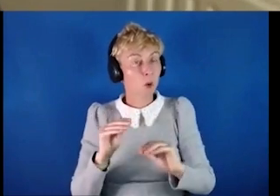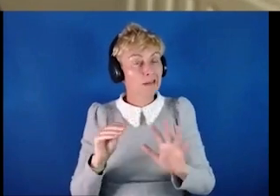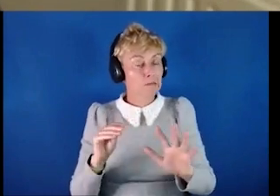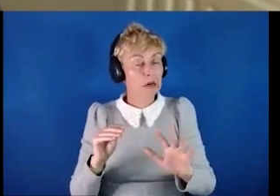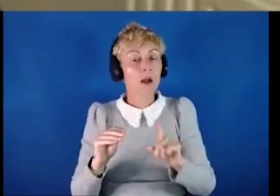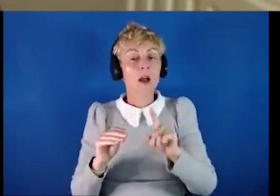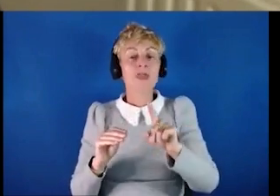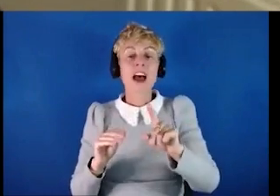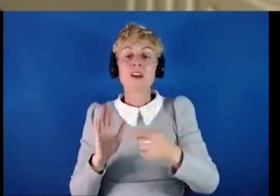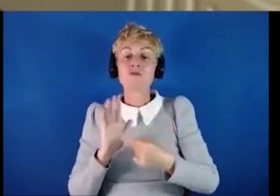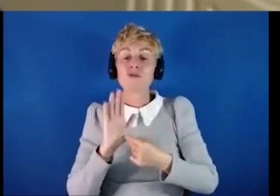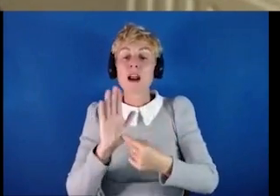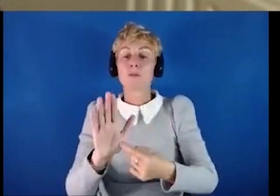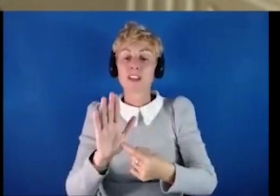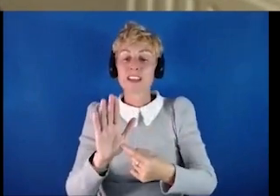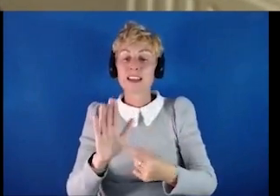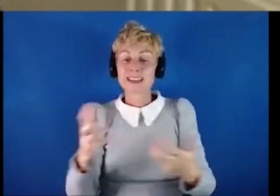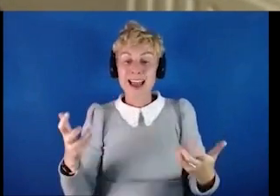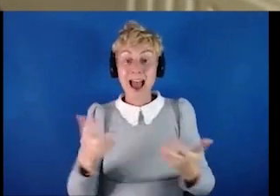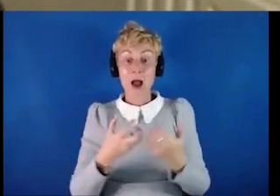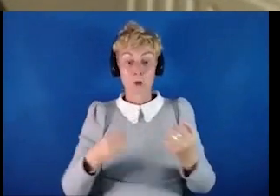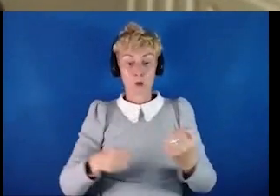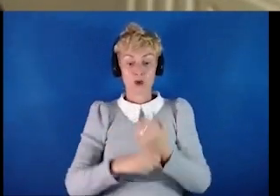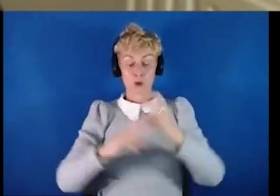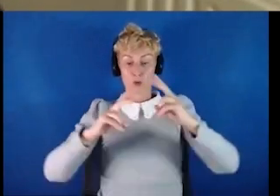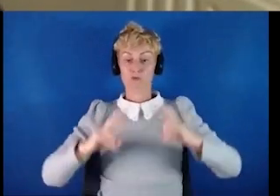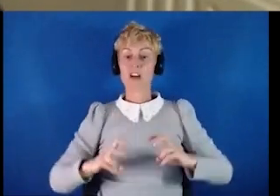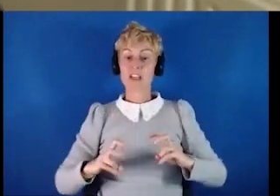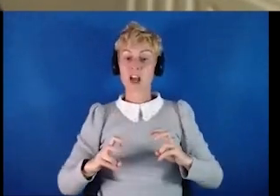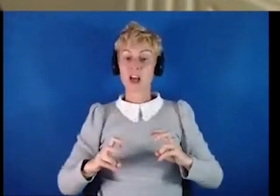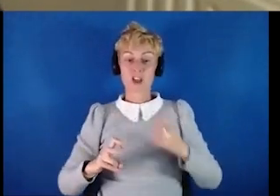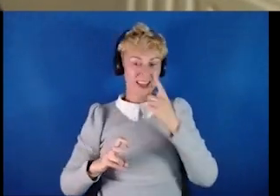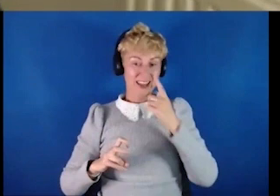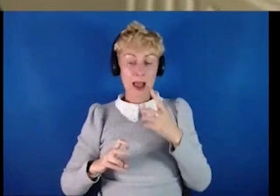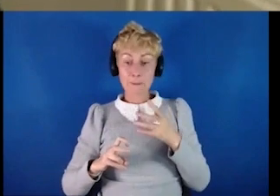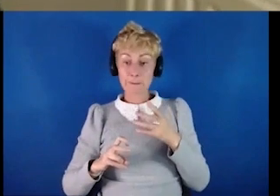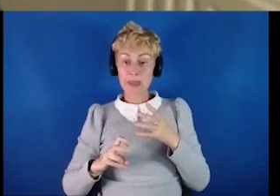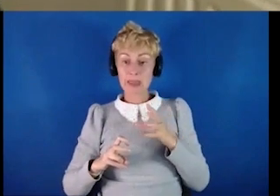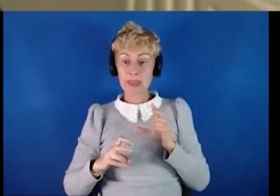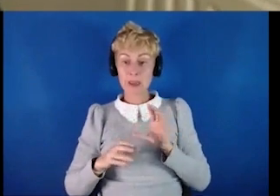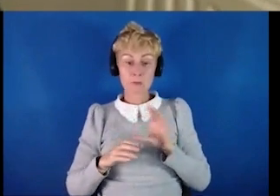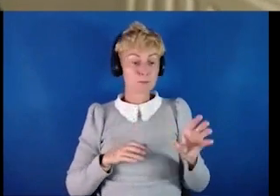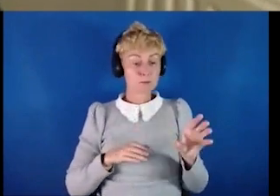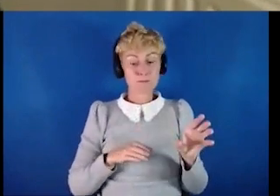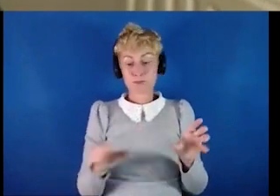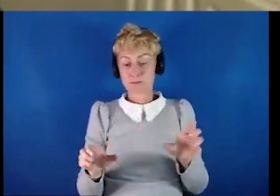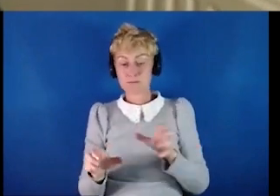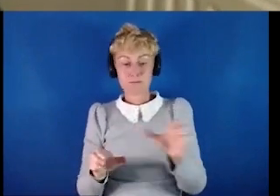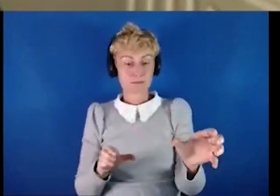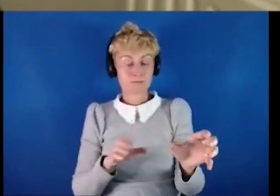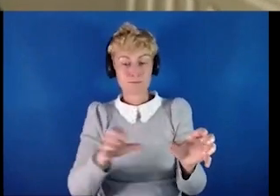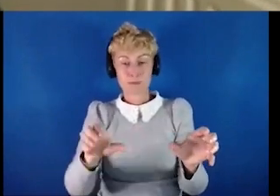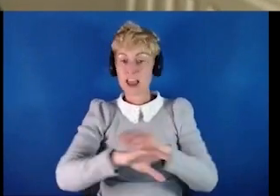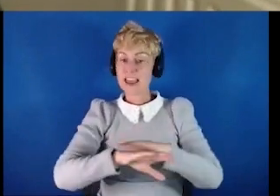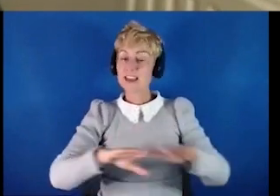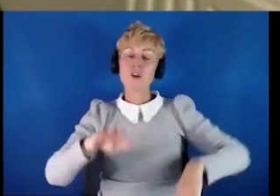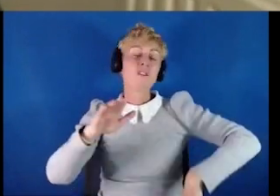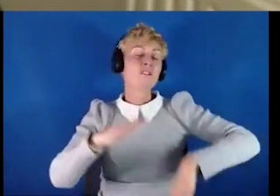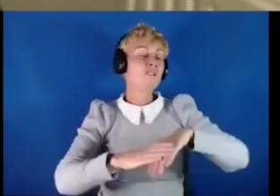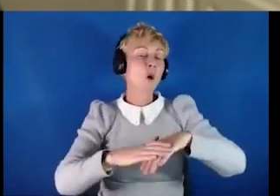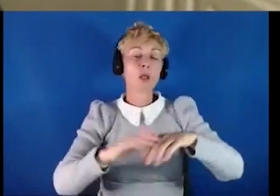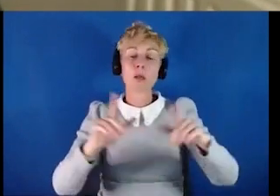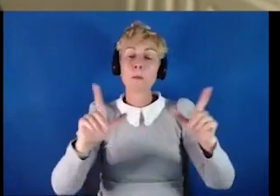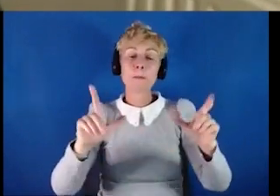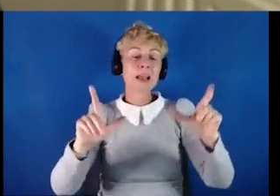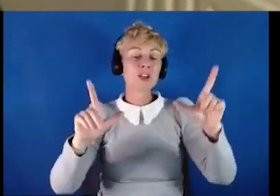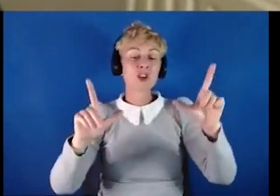That does also represent how we're doing research. It can be fragmentary. It is not going to create like the whole picture as